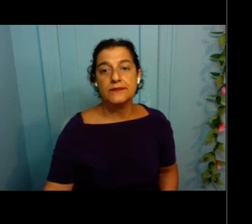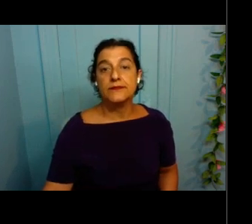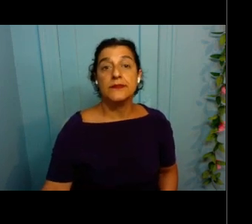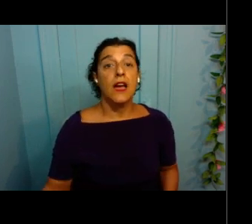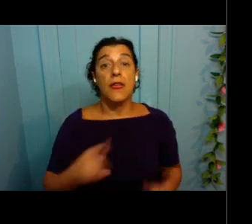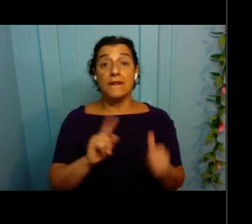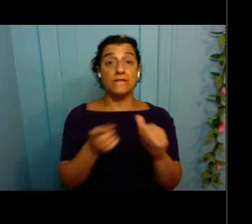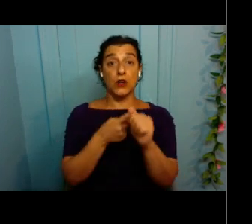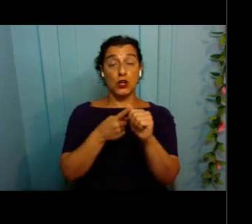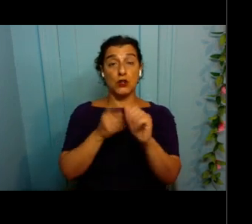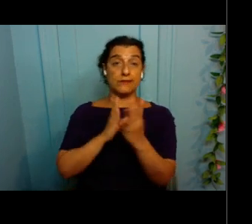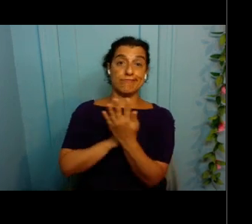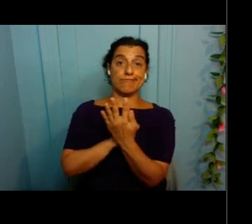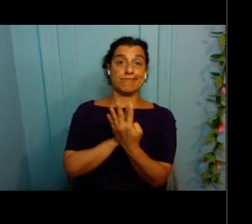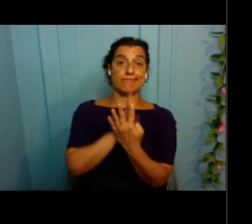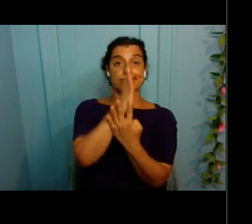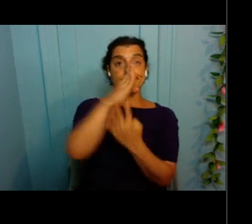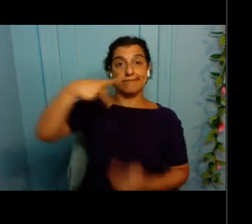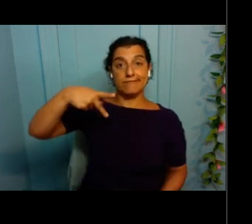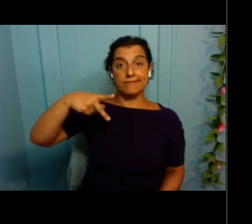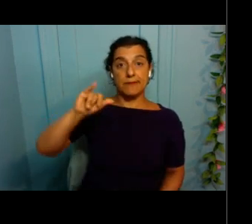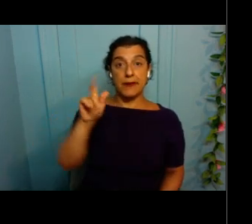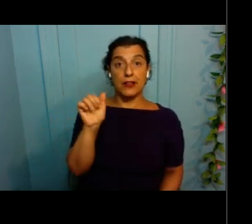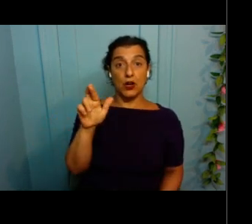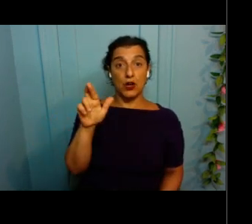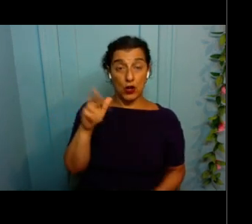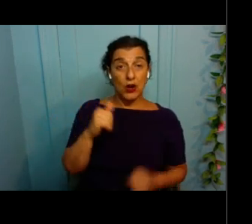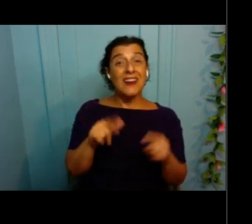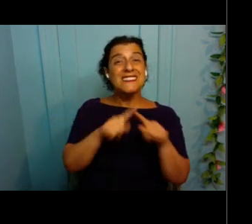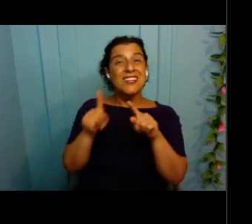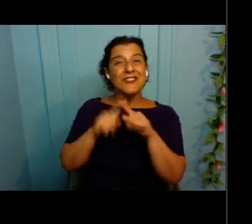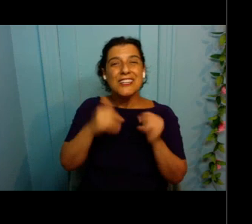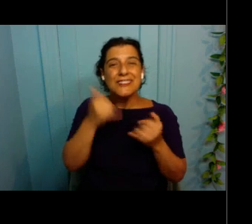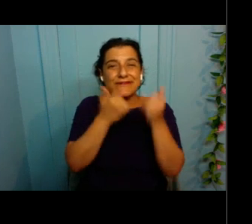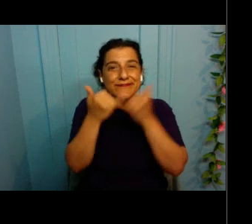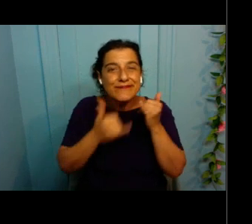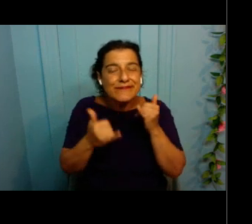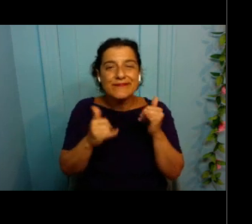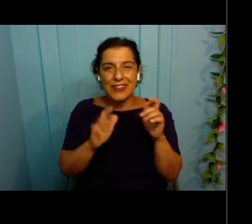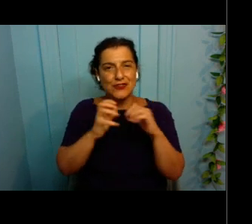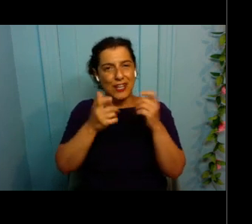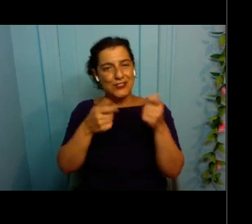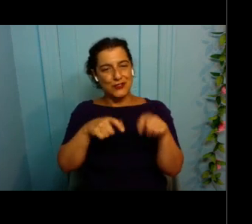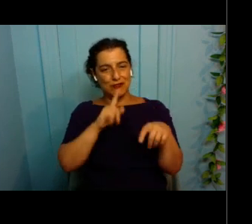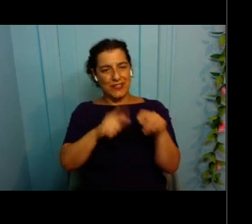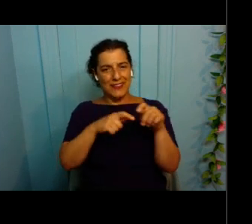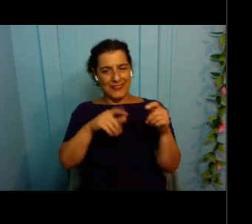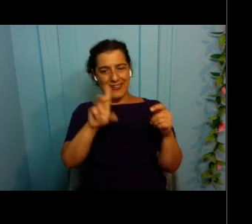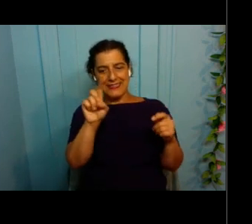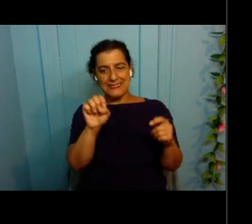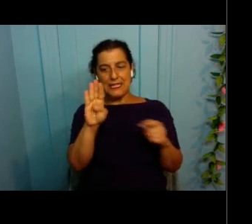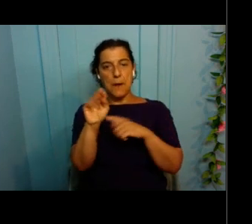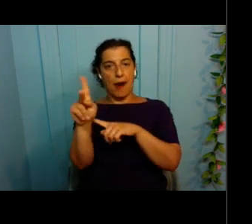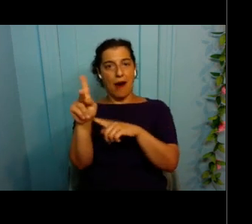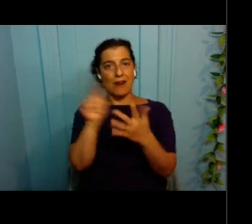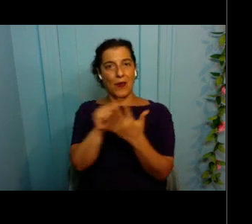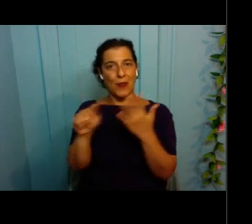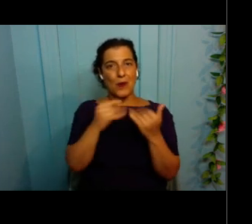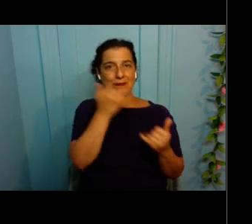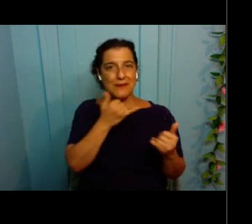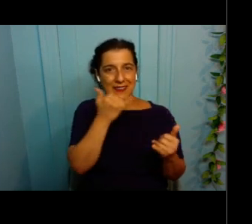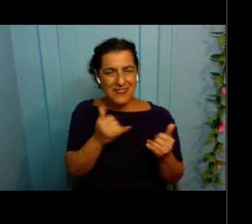is debunking myths and addressing harmful common misconceptions. So this is something that I center my